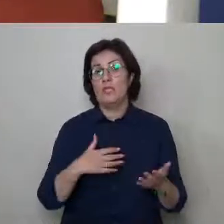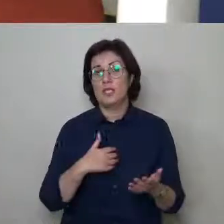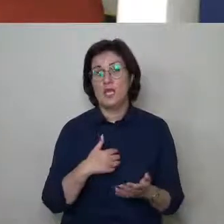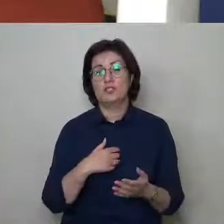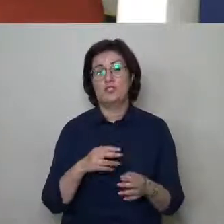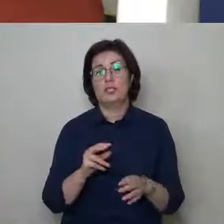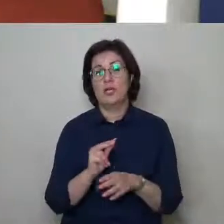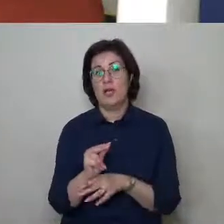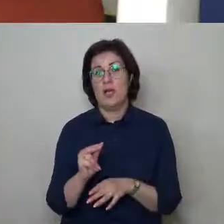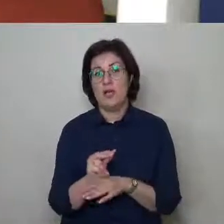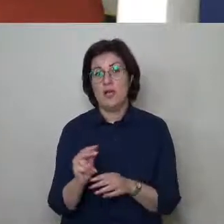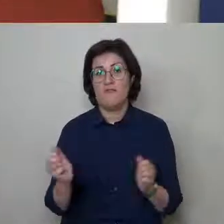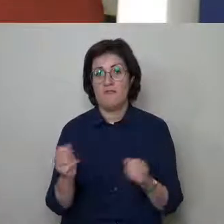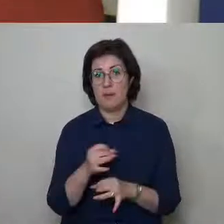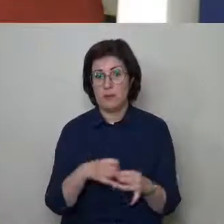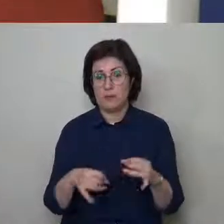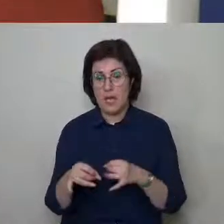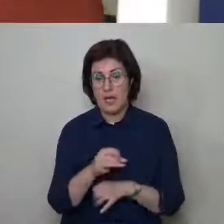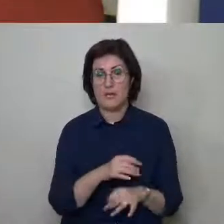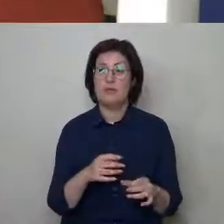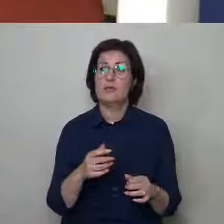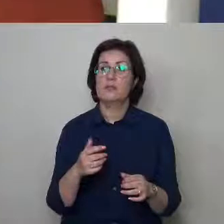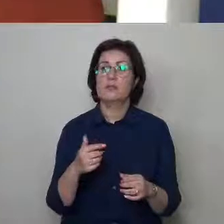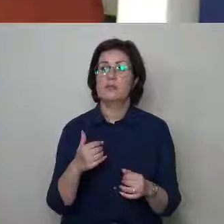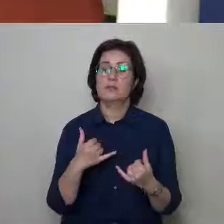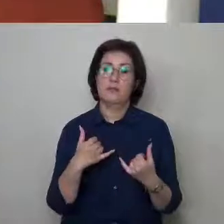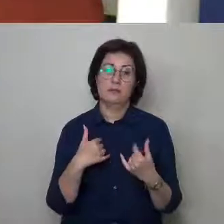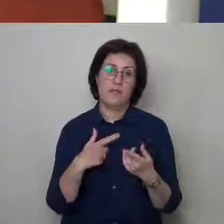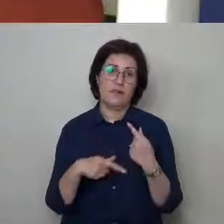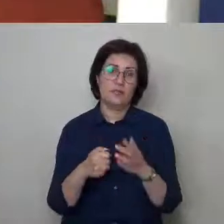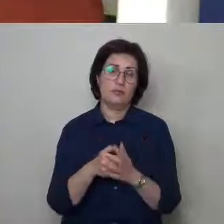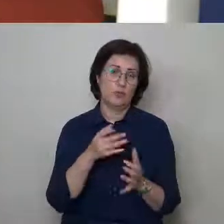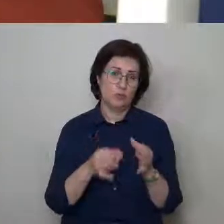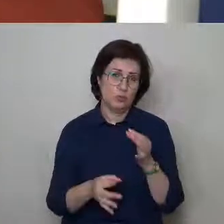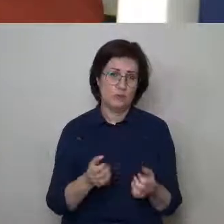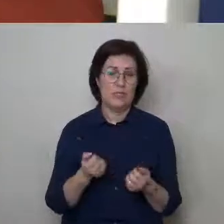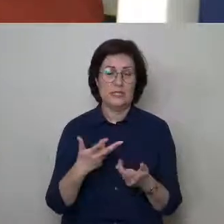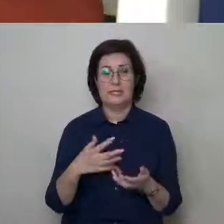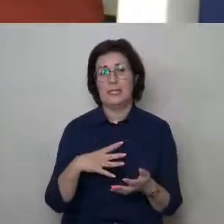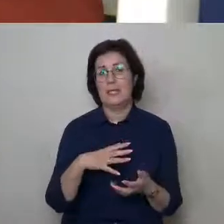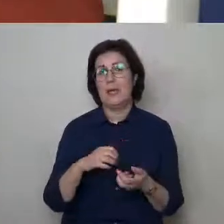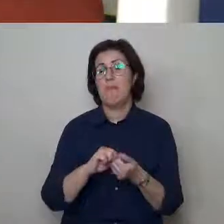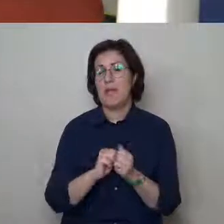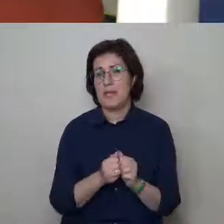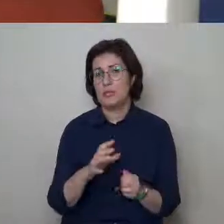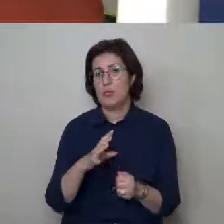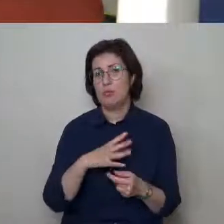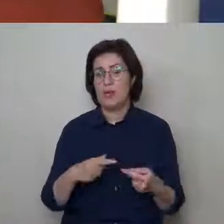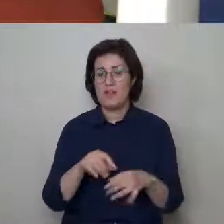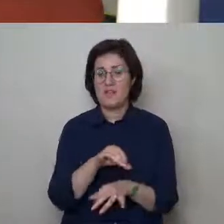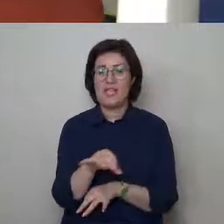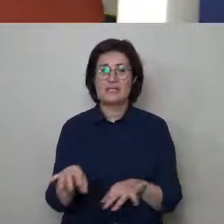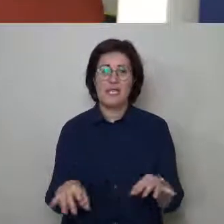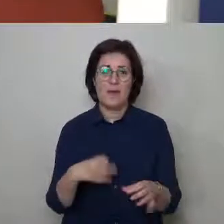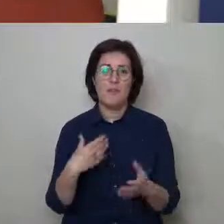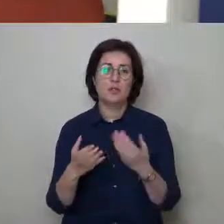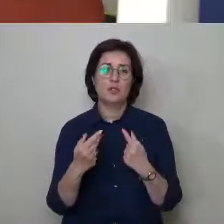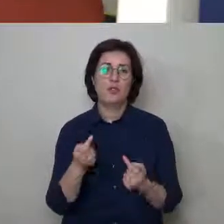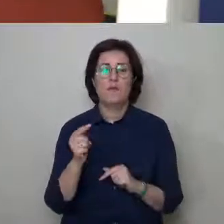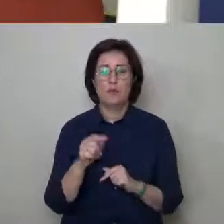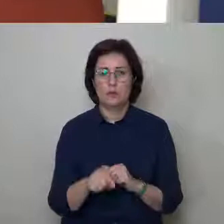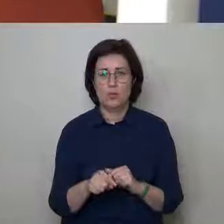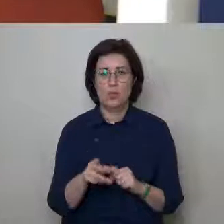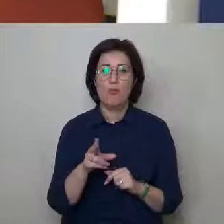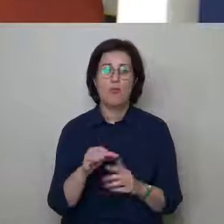Let's continue our webinar. Let's get back to the courts. And here, as far as I remember, we used to